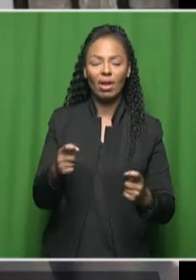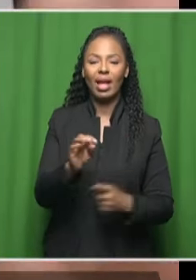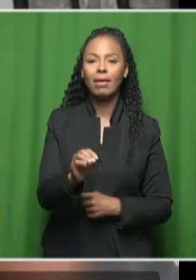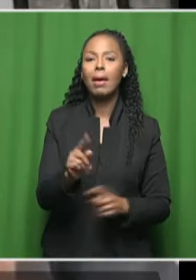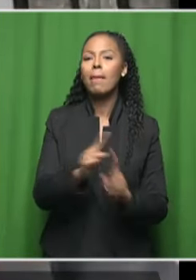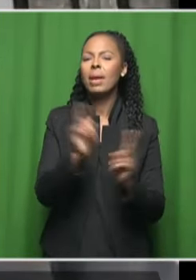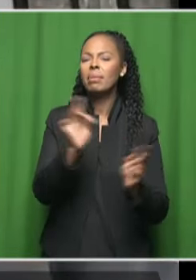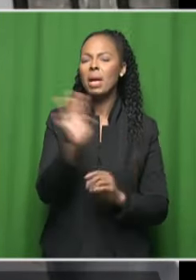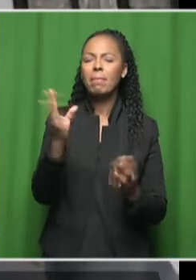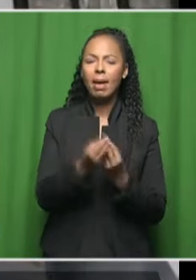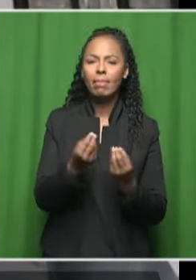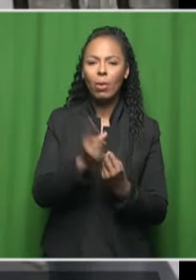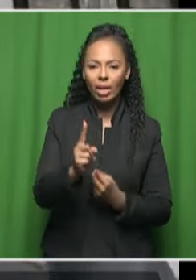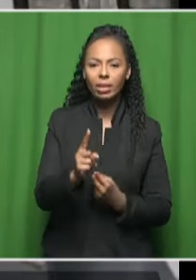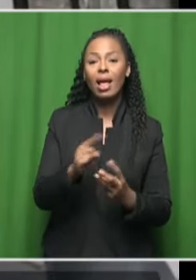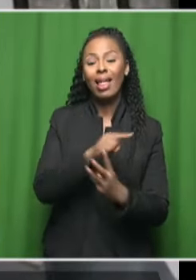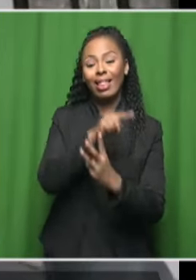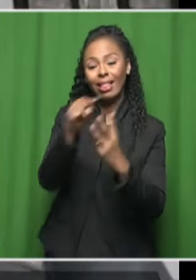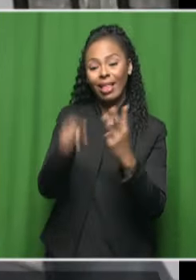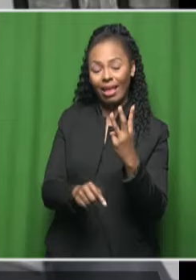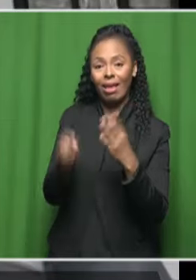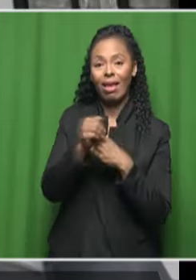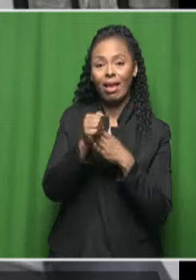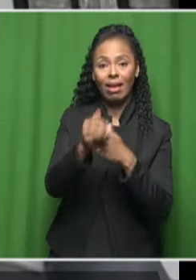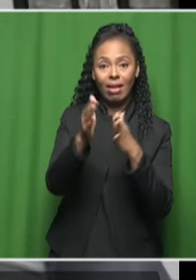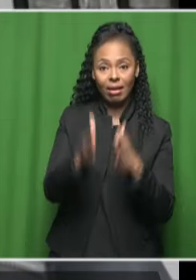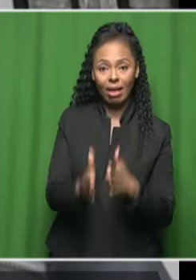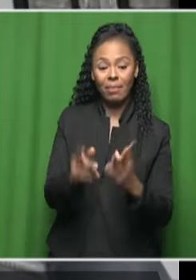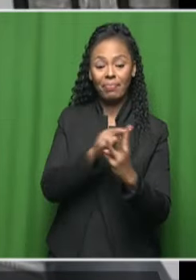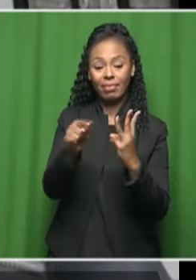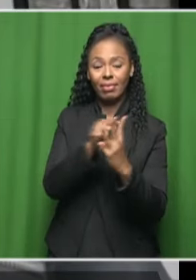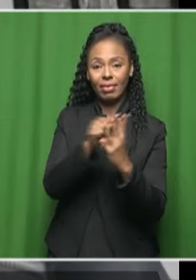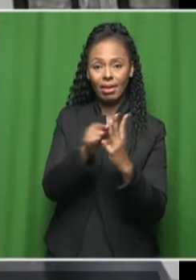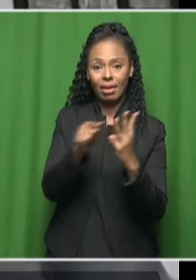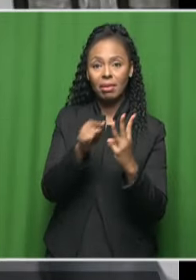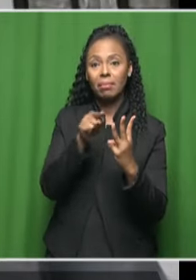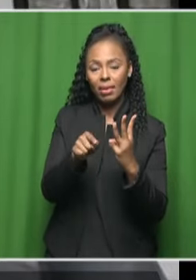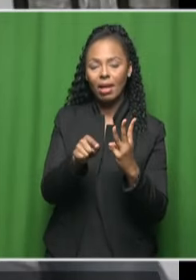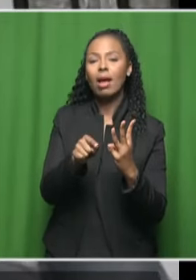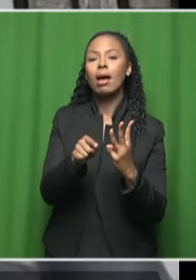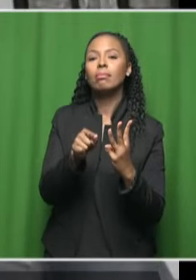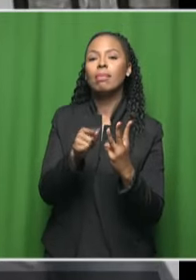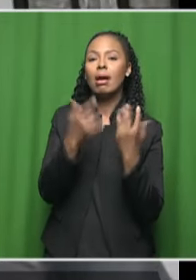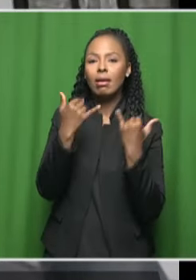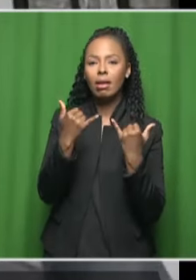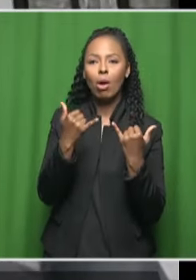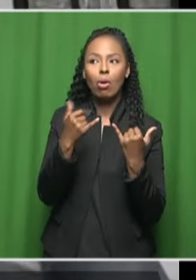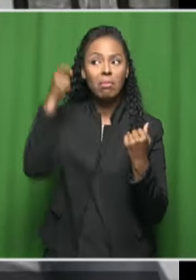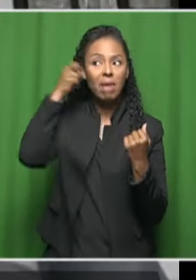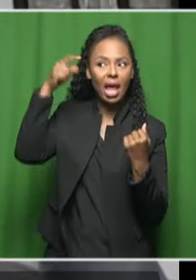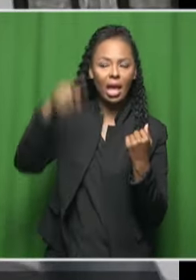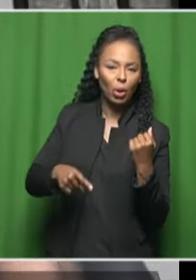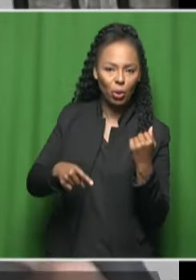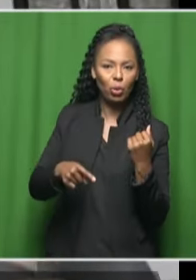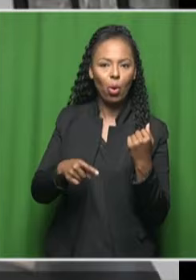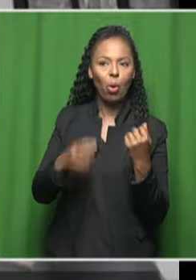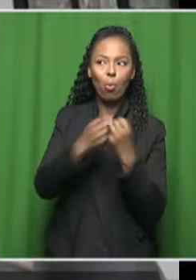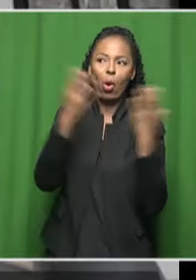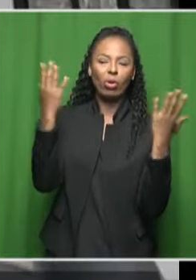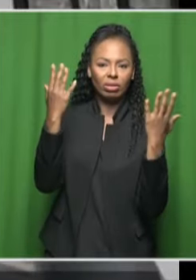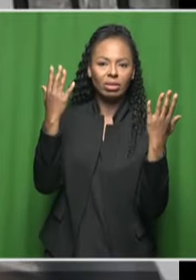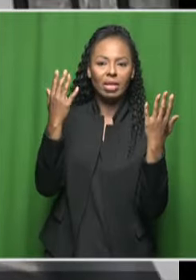All three opposition leaders or candidates did not or almost ignored the southern region, and